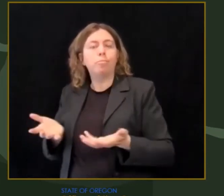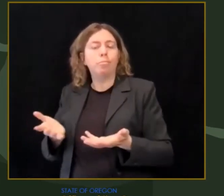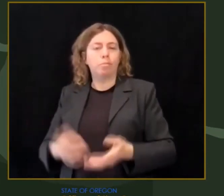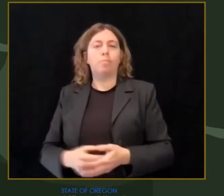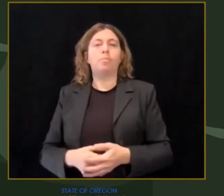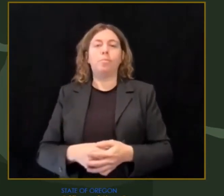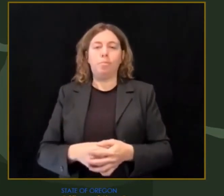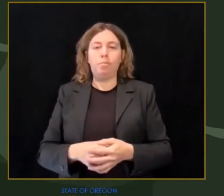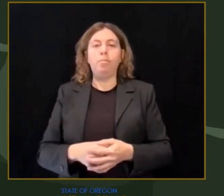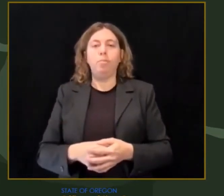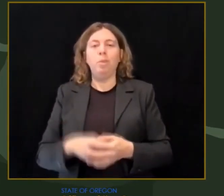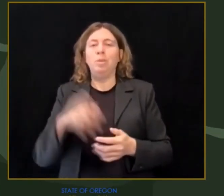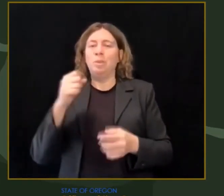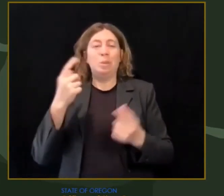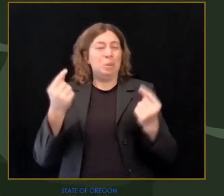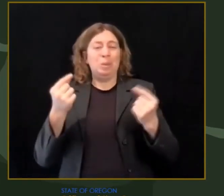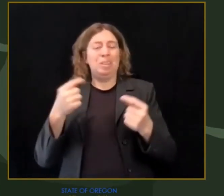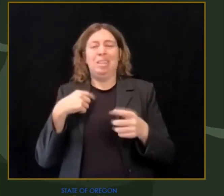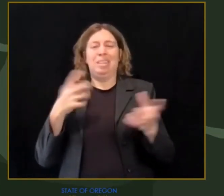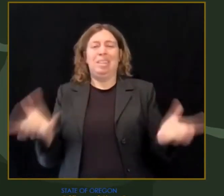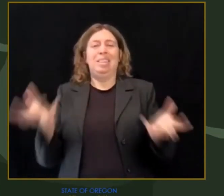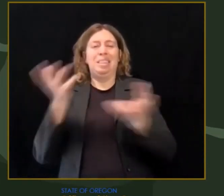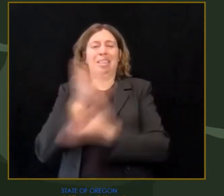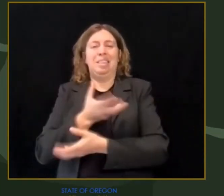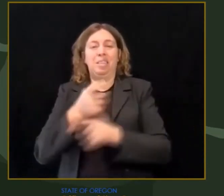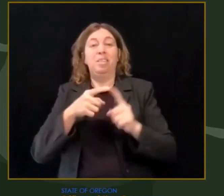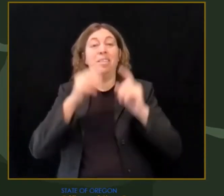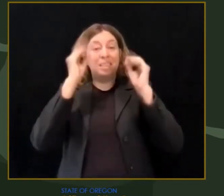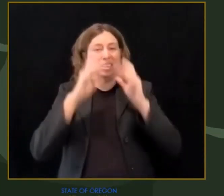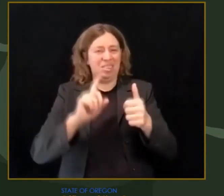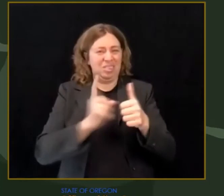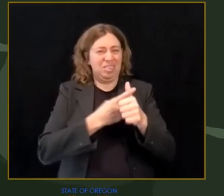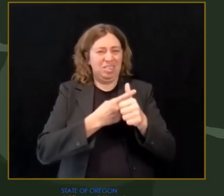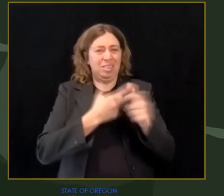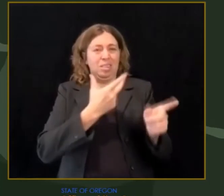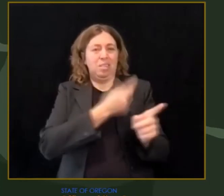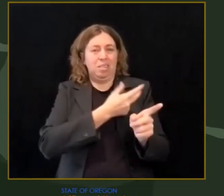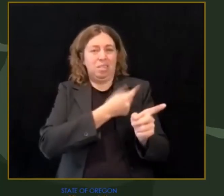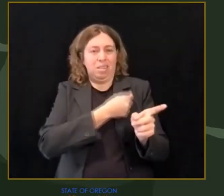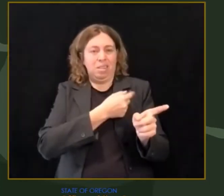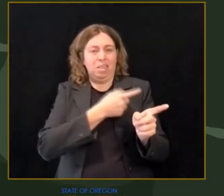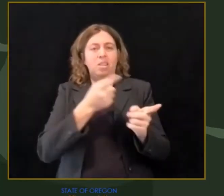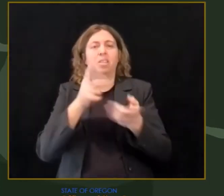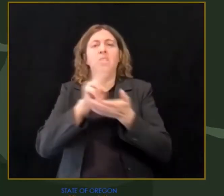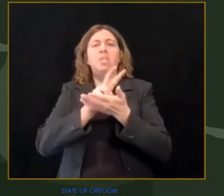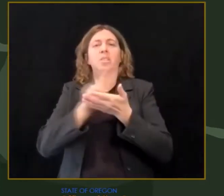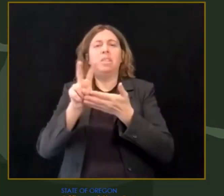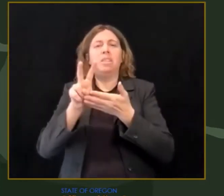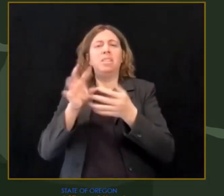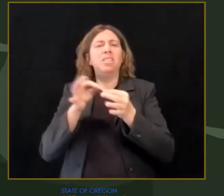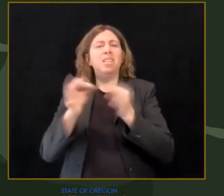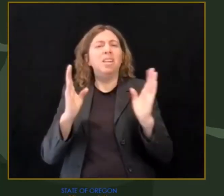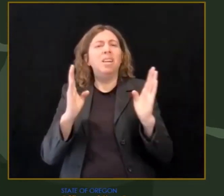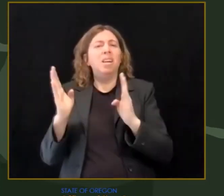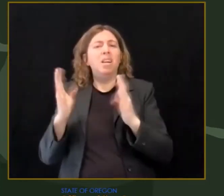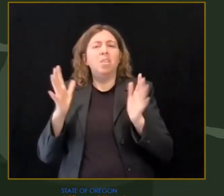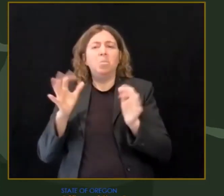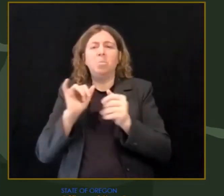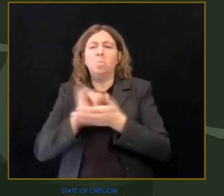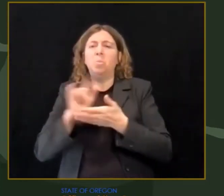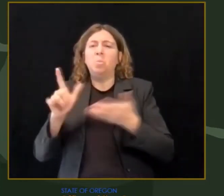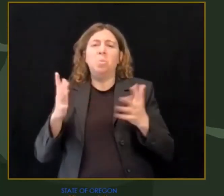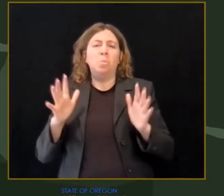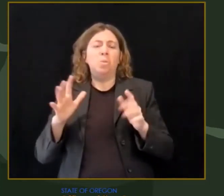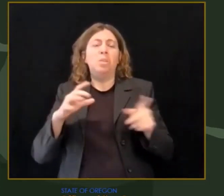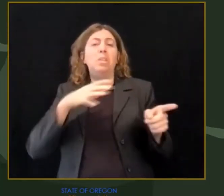a 2-week delay on beginning vaccinations for seniors who live independently. We have